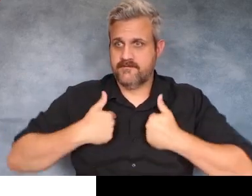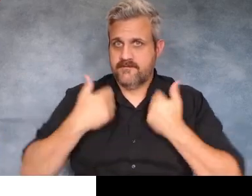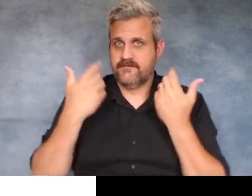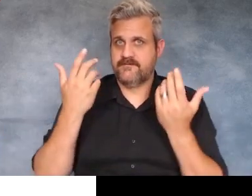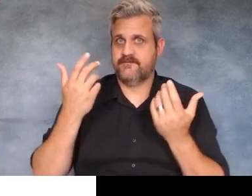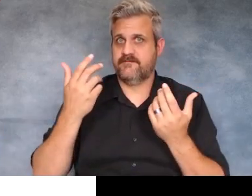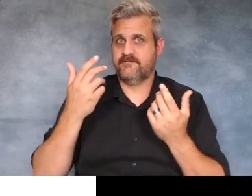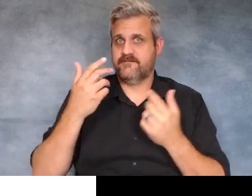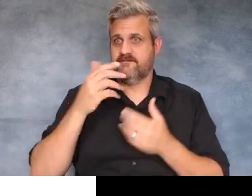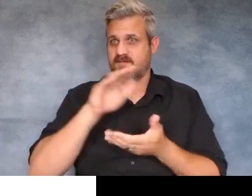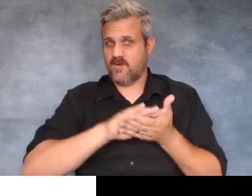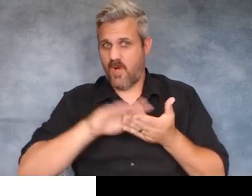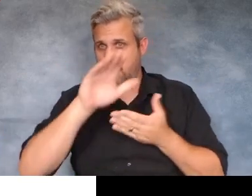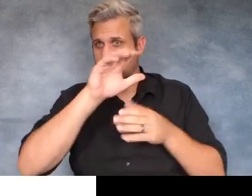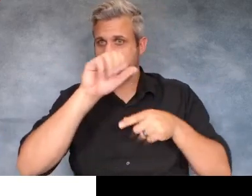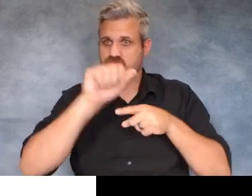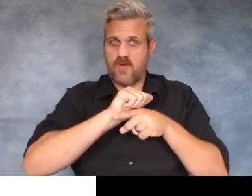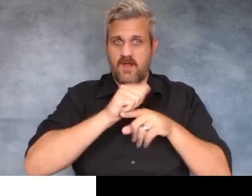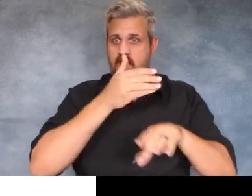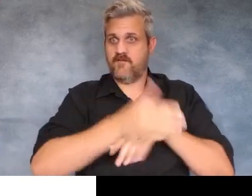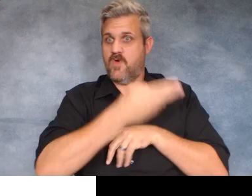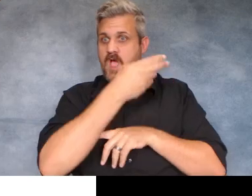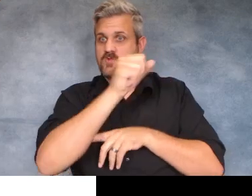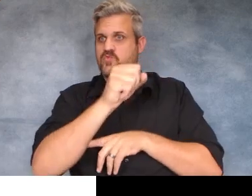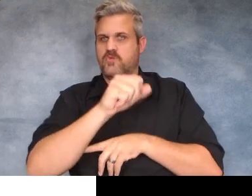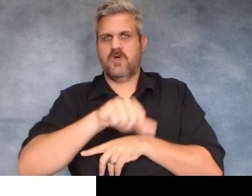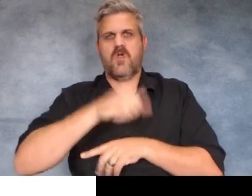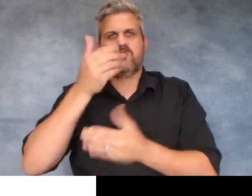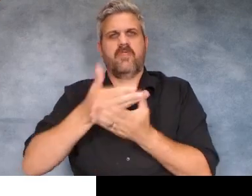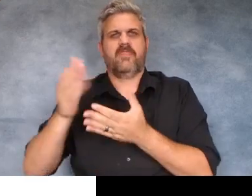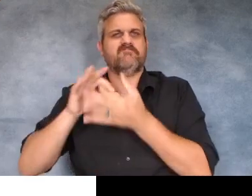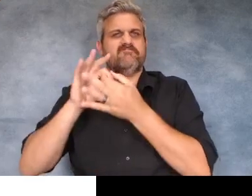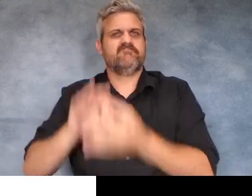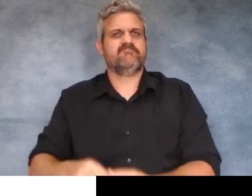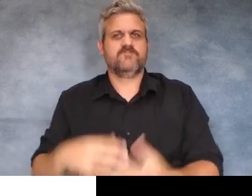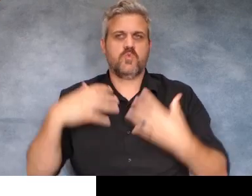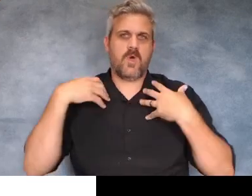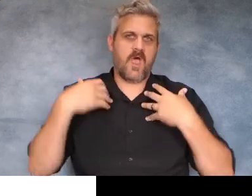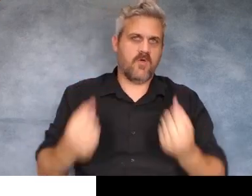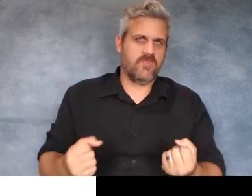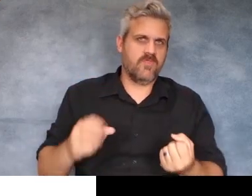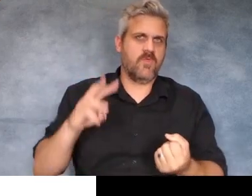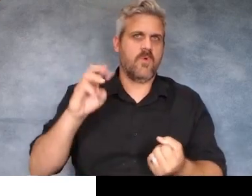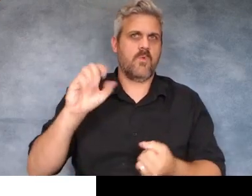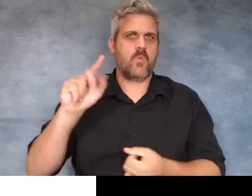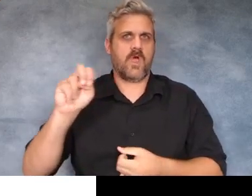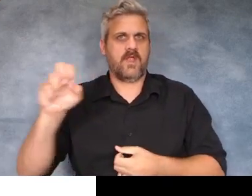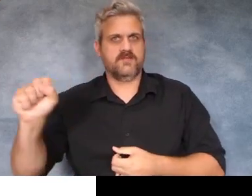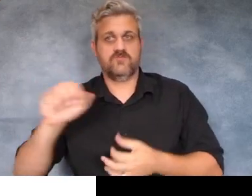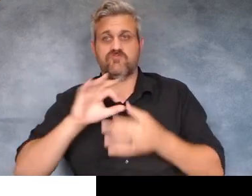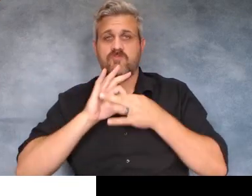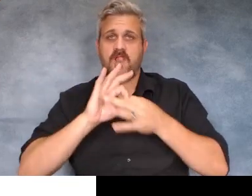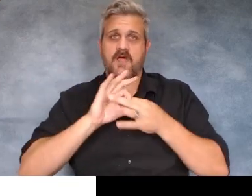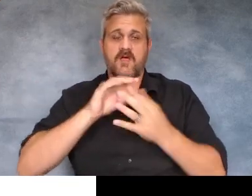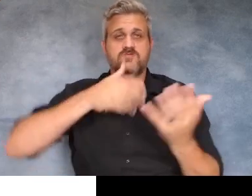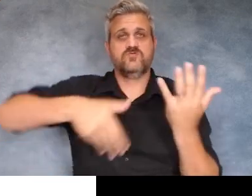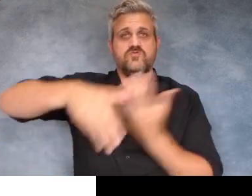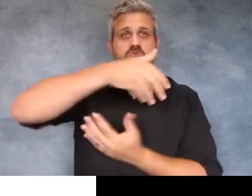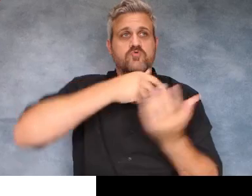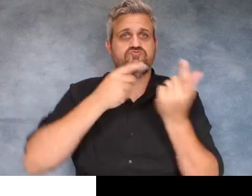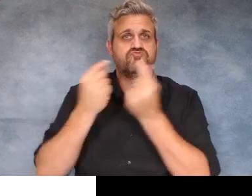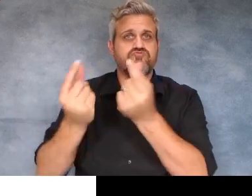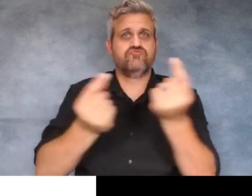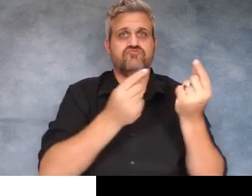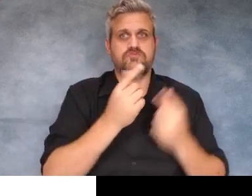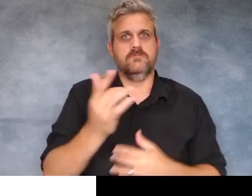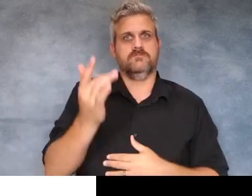post-secondary education and training, and other aspects of life, such as health and wellness, relationships, social activities, and